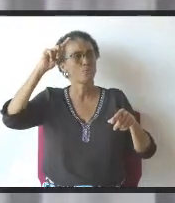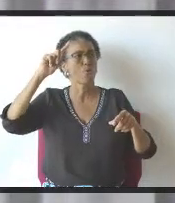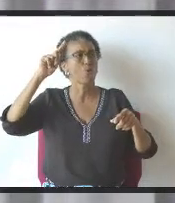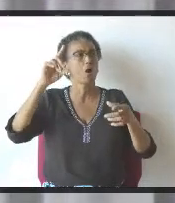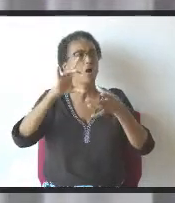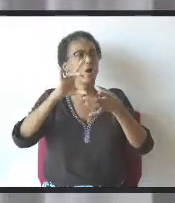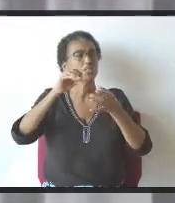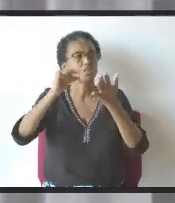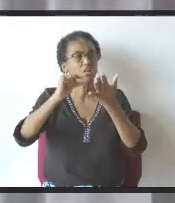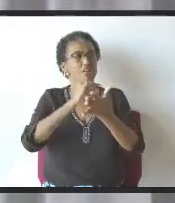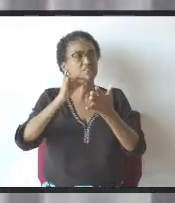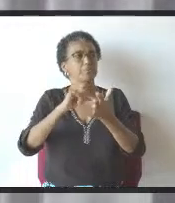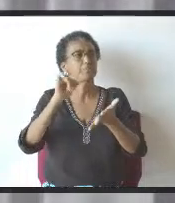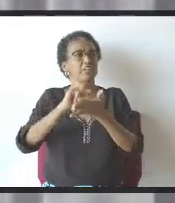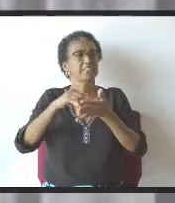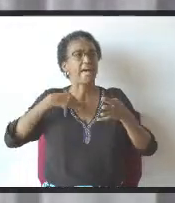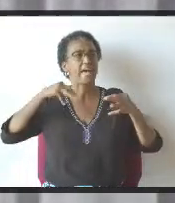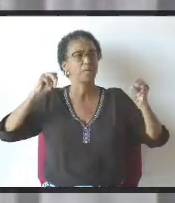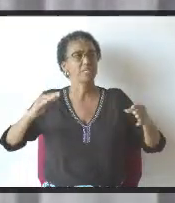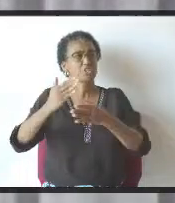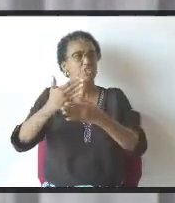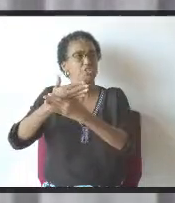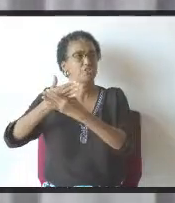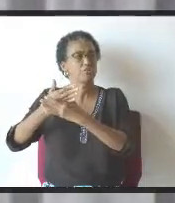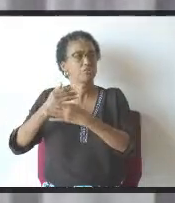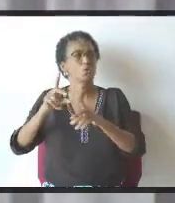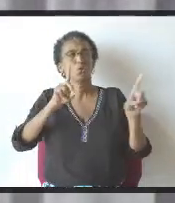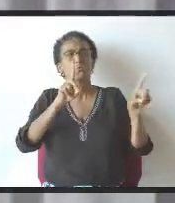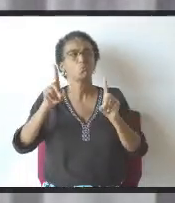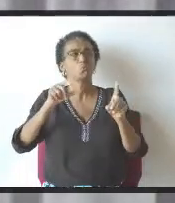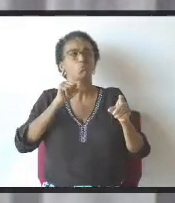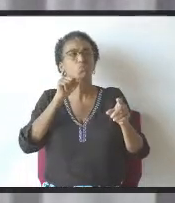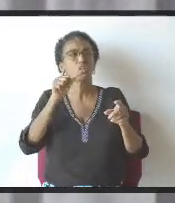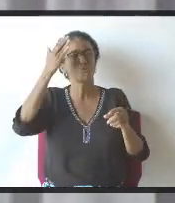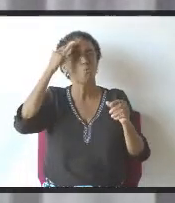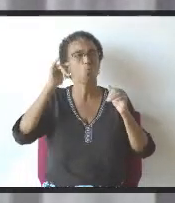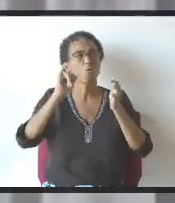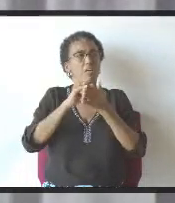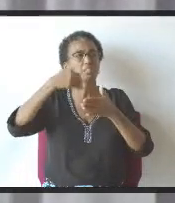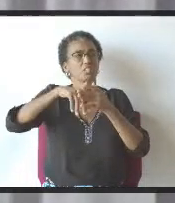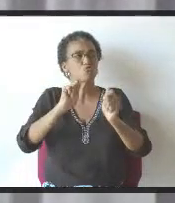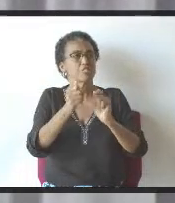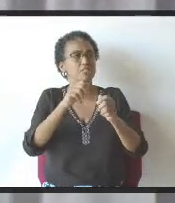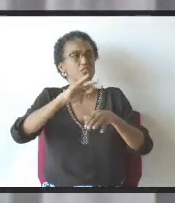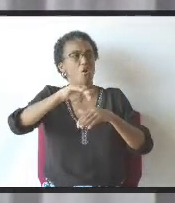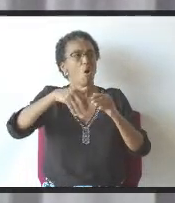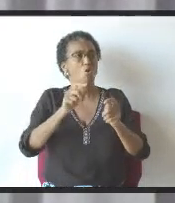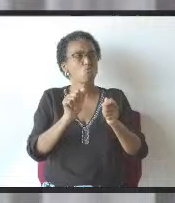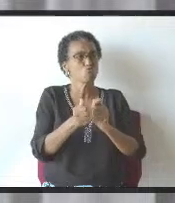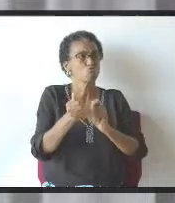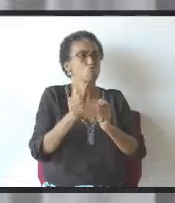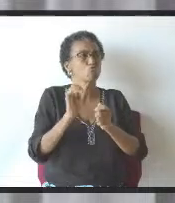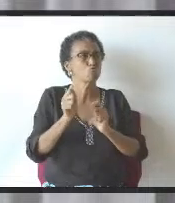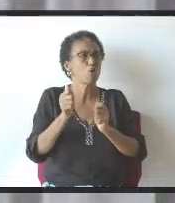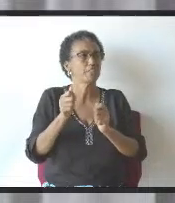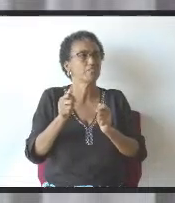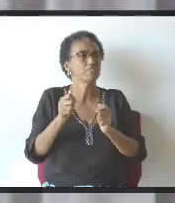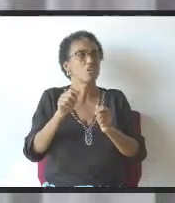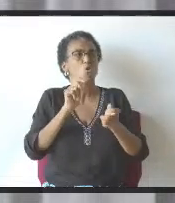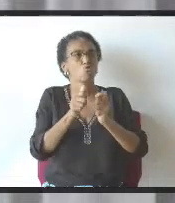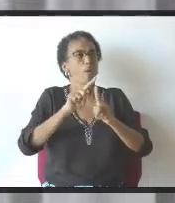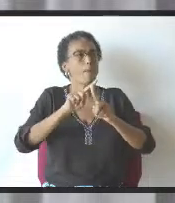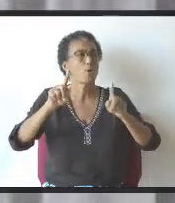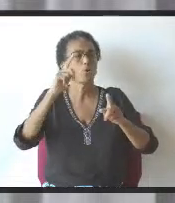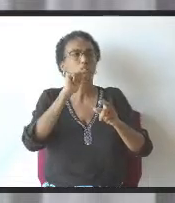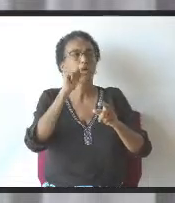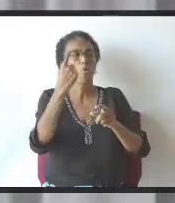its blessings. Do you not know that in a race all the runners run, but only one gets the prize? Run in